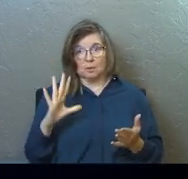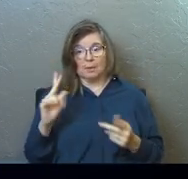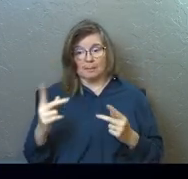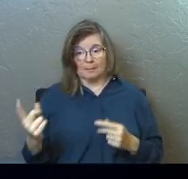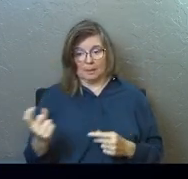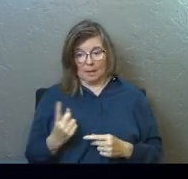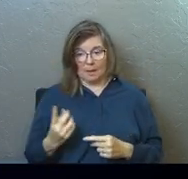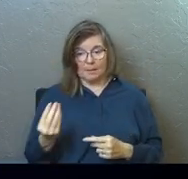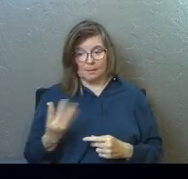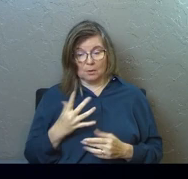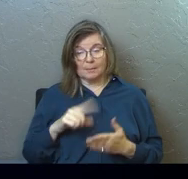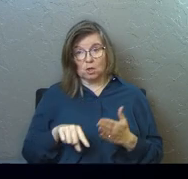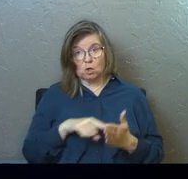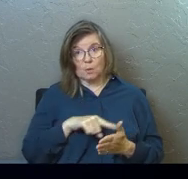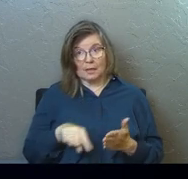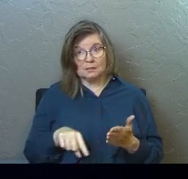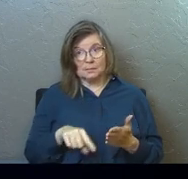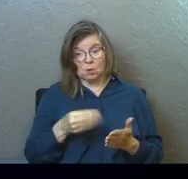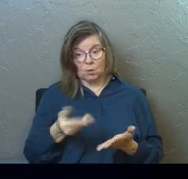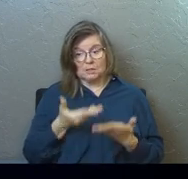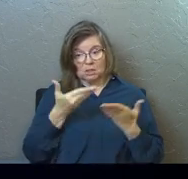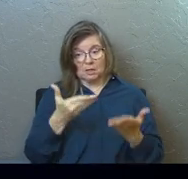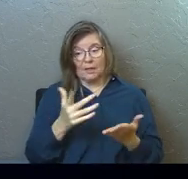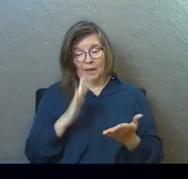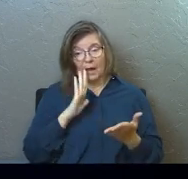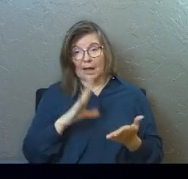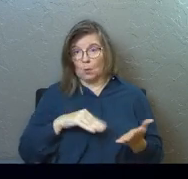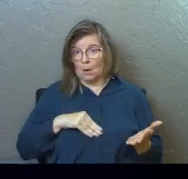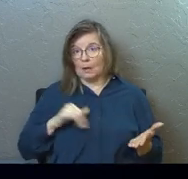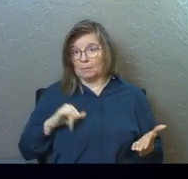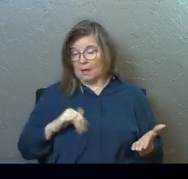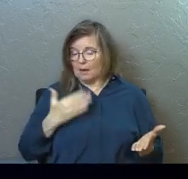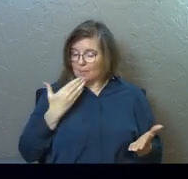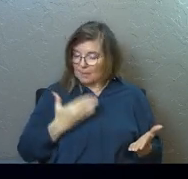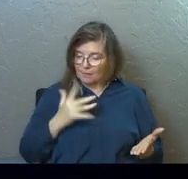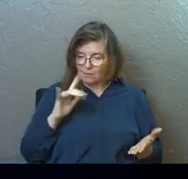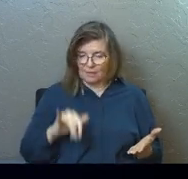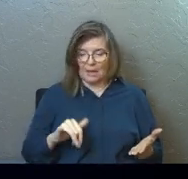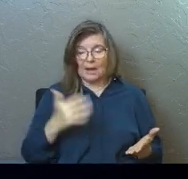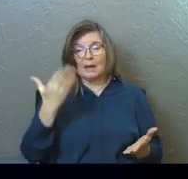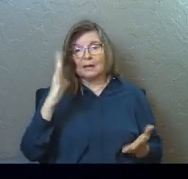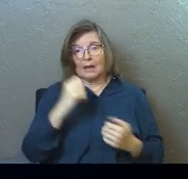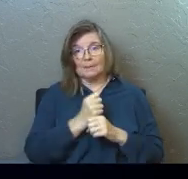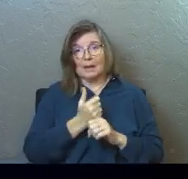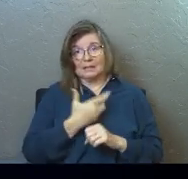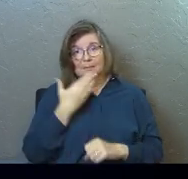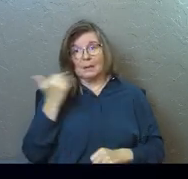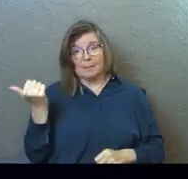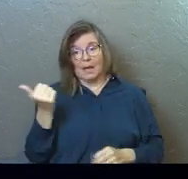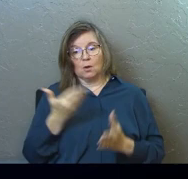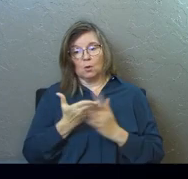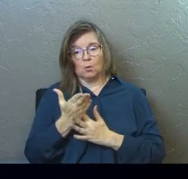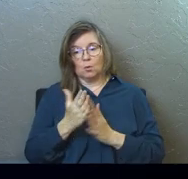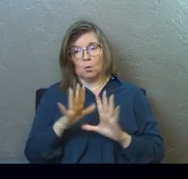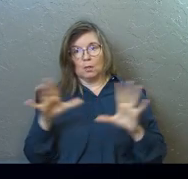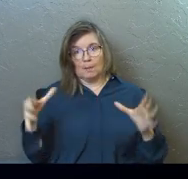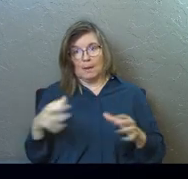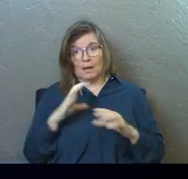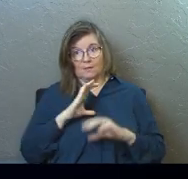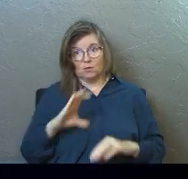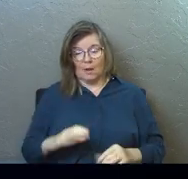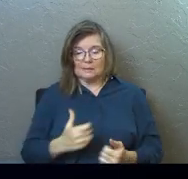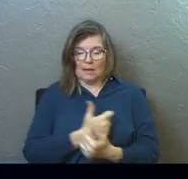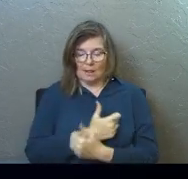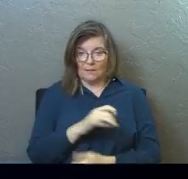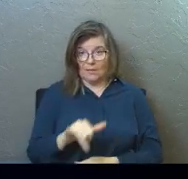sermons and people come and they bring me correction or they bring me suggestions, and I welcome that and I'm thankful for that. And God makes me better through the body of